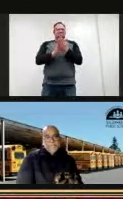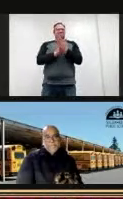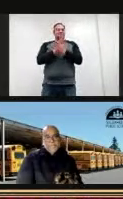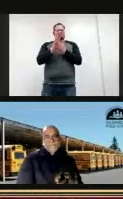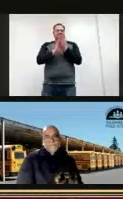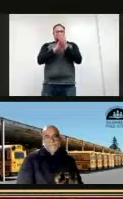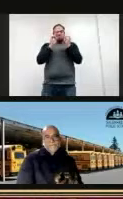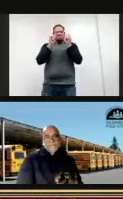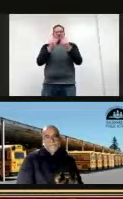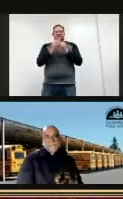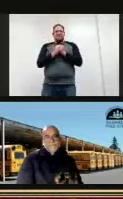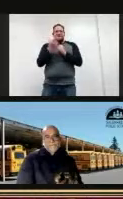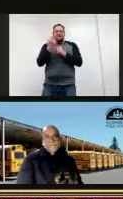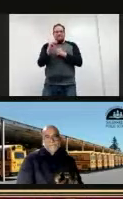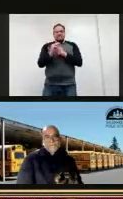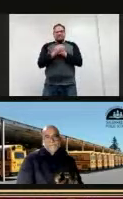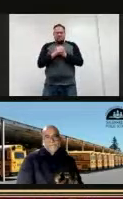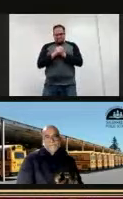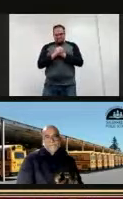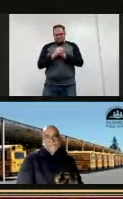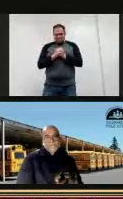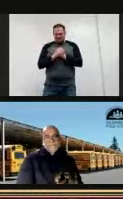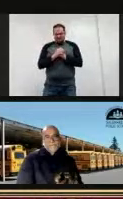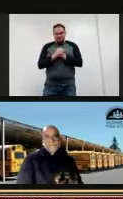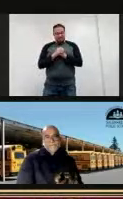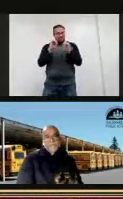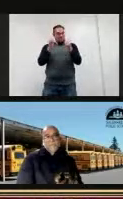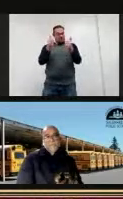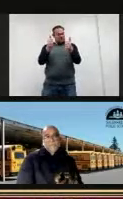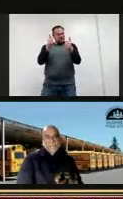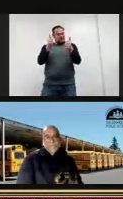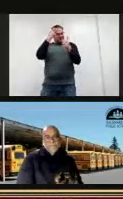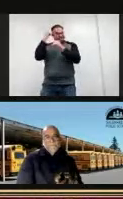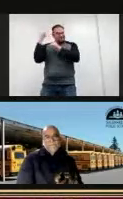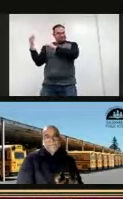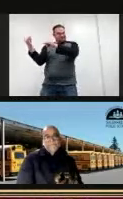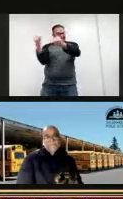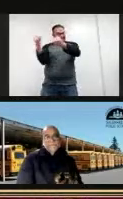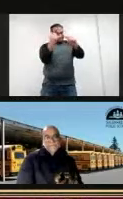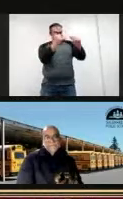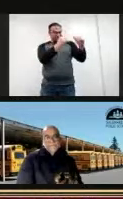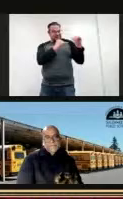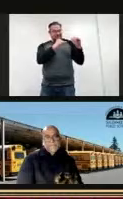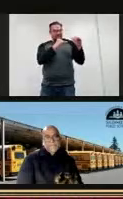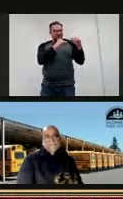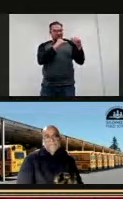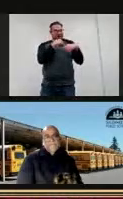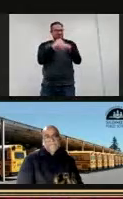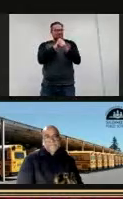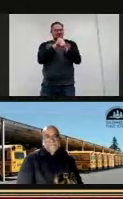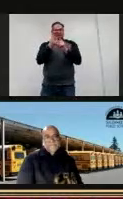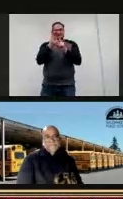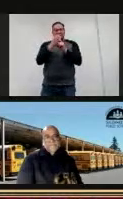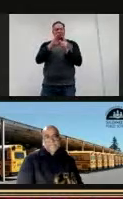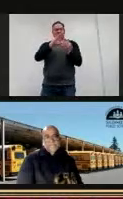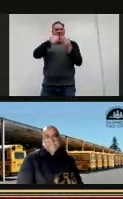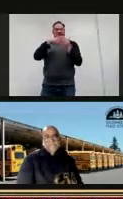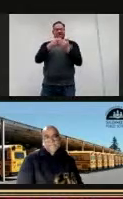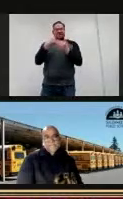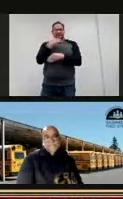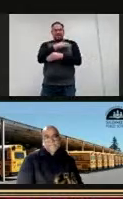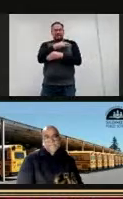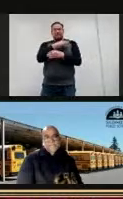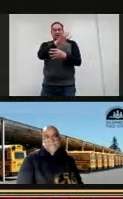All right. Is that okay with everyone as it reads now? So creates a culture where all staff,